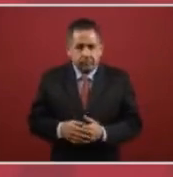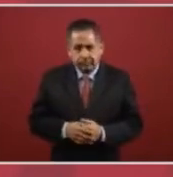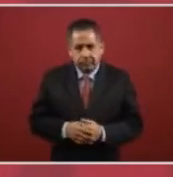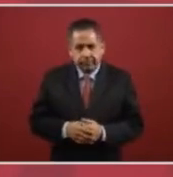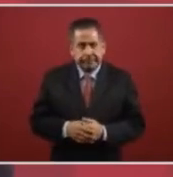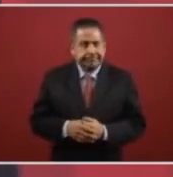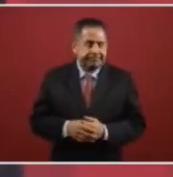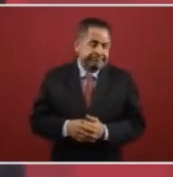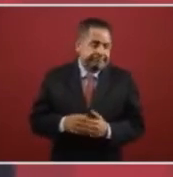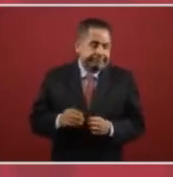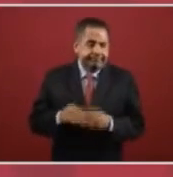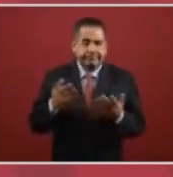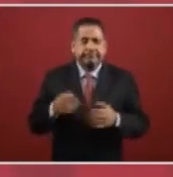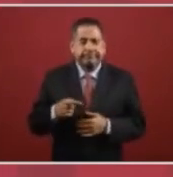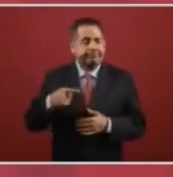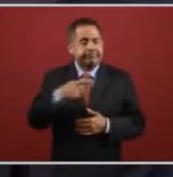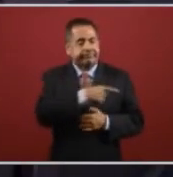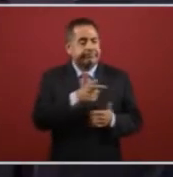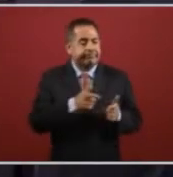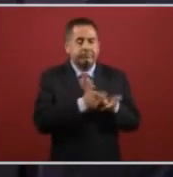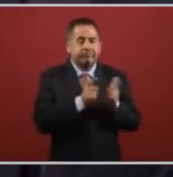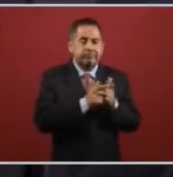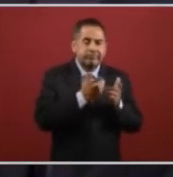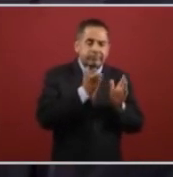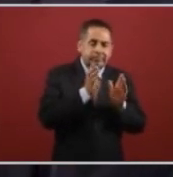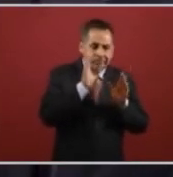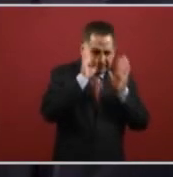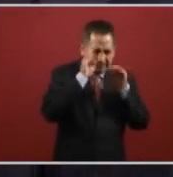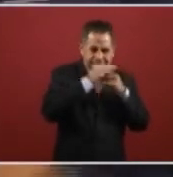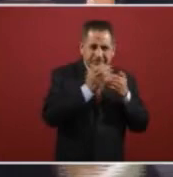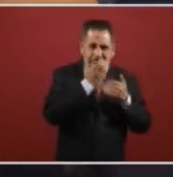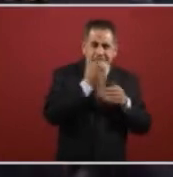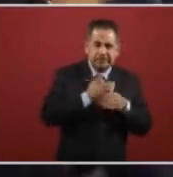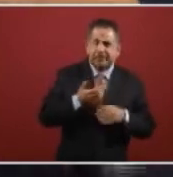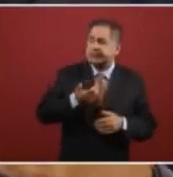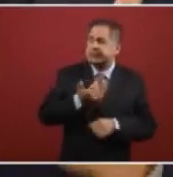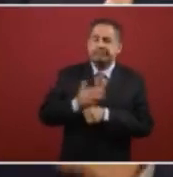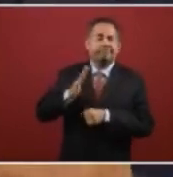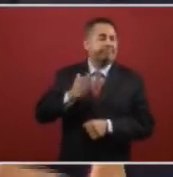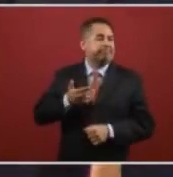Yes, of course. They're not happy with it.